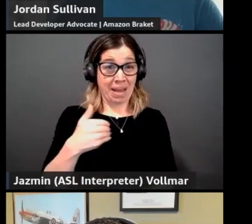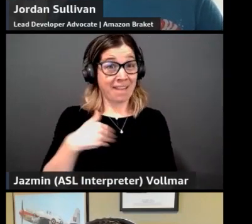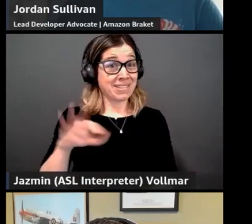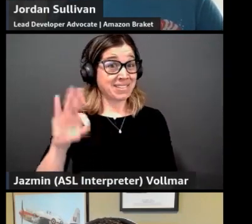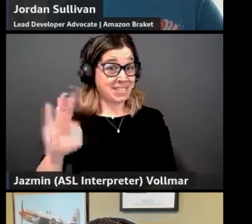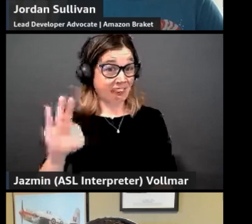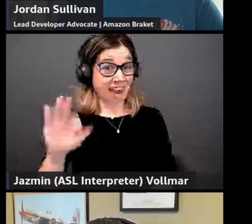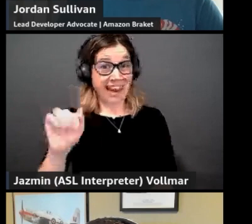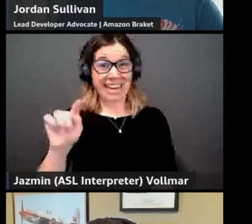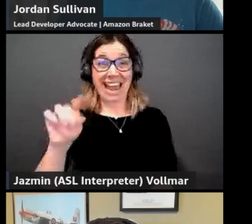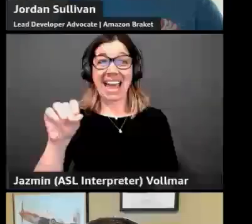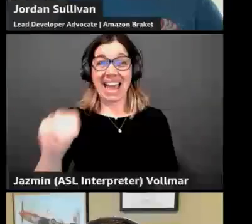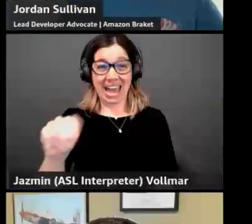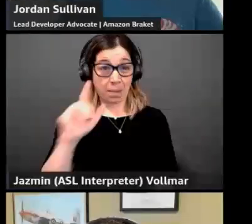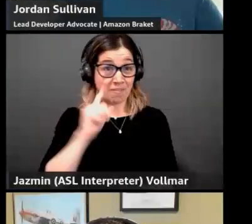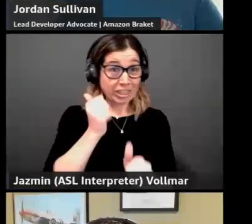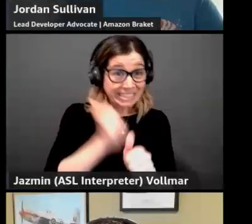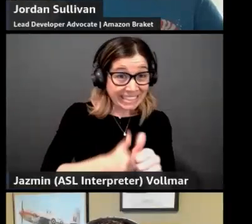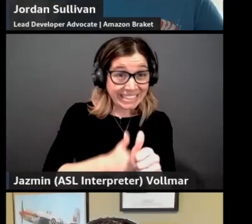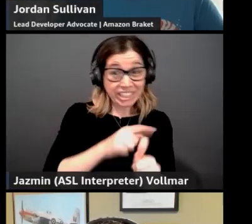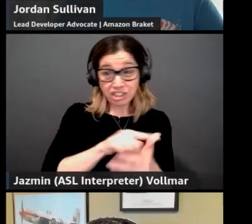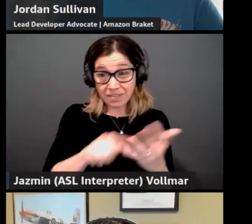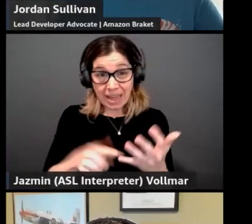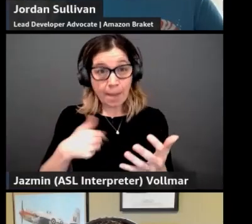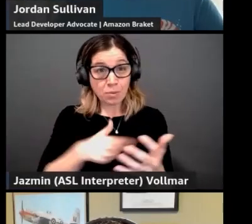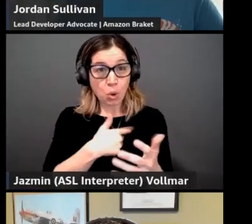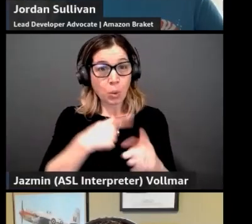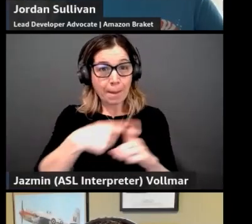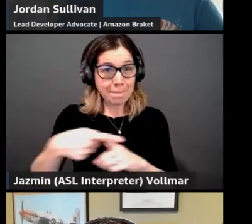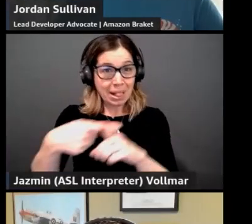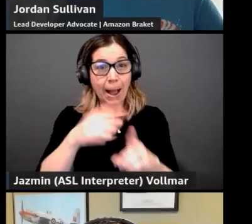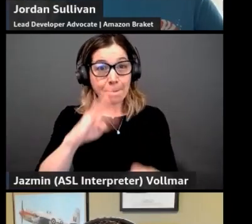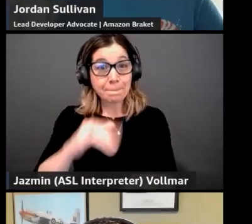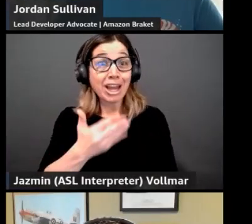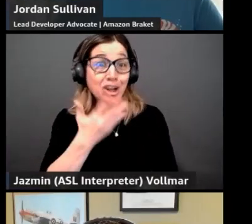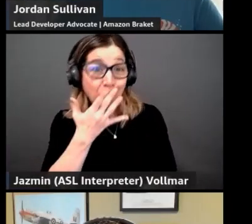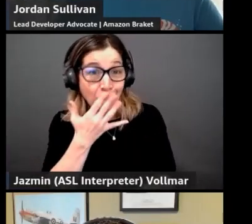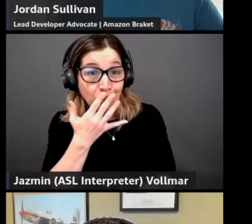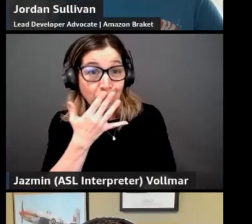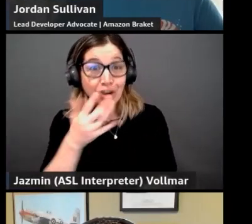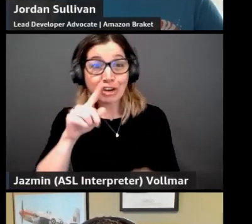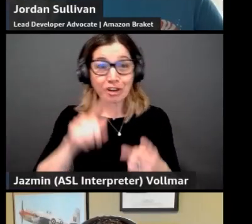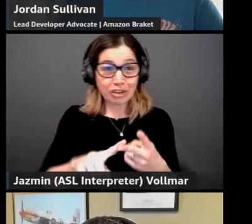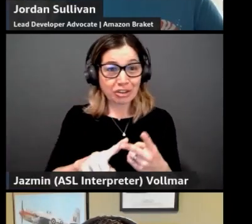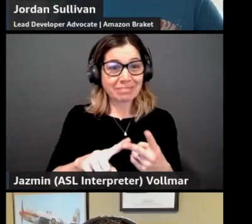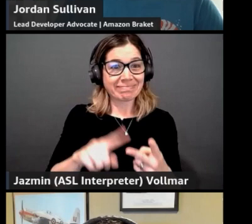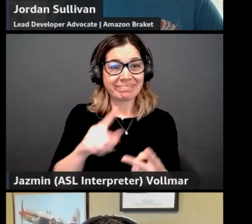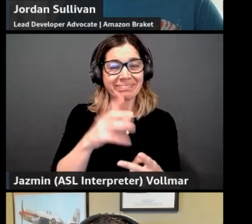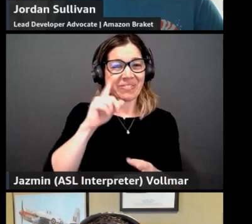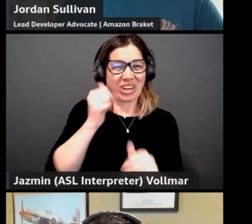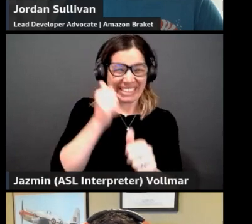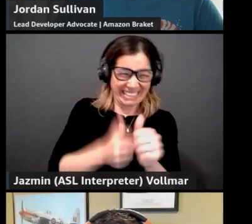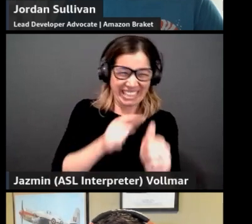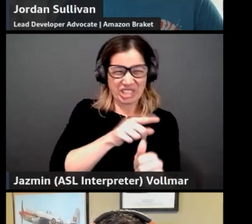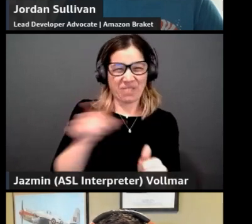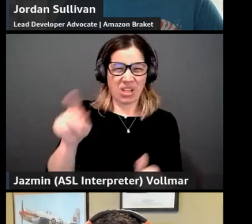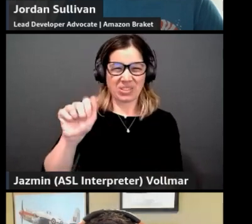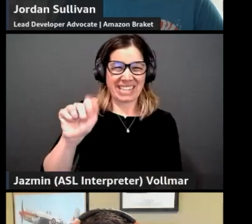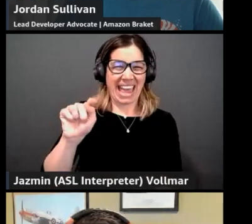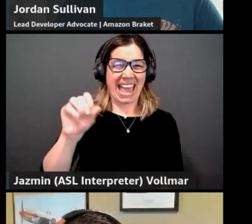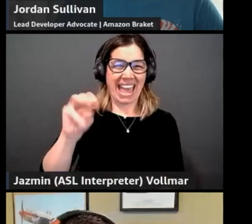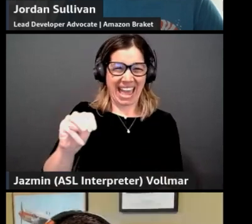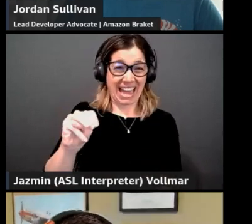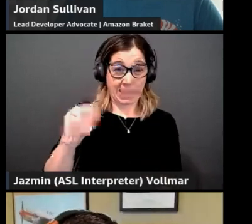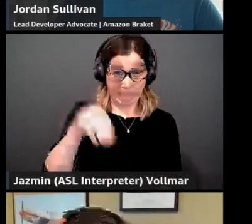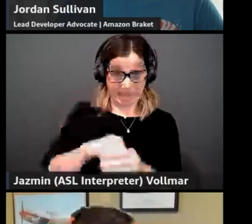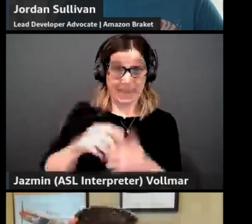for each of them, we plot by a color the excitation of that of each of those atoms. And in the beginning,